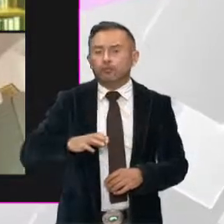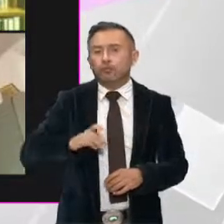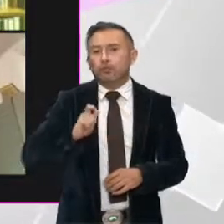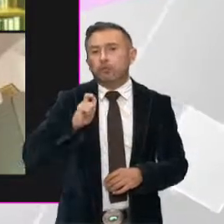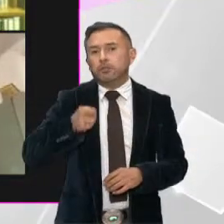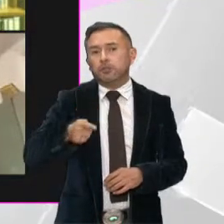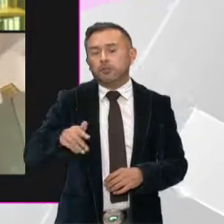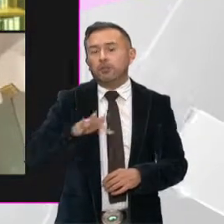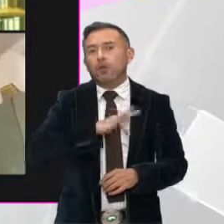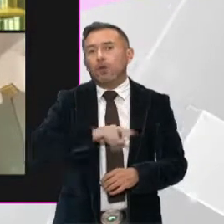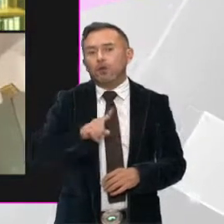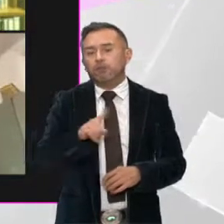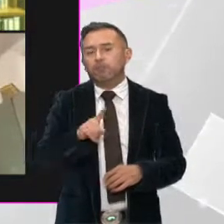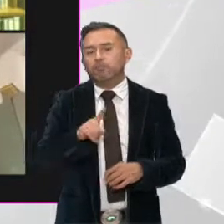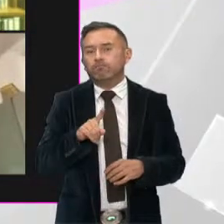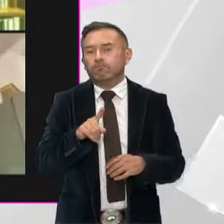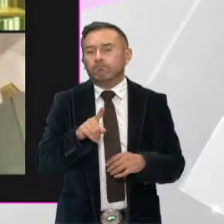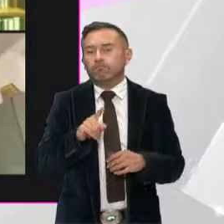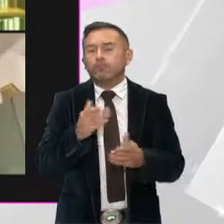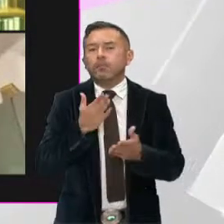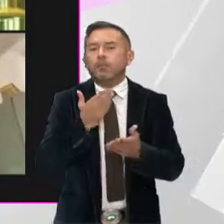that could be